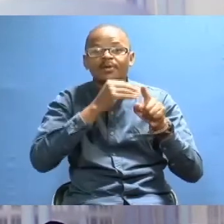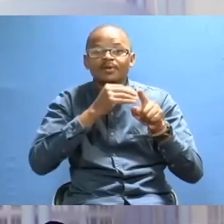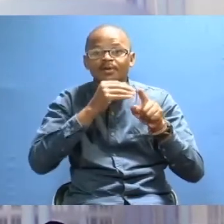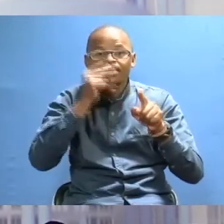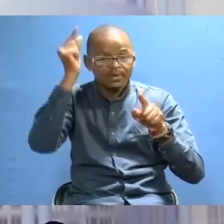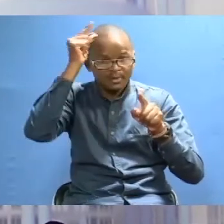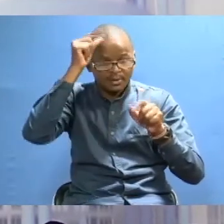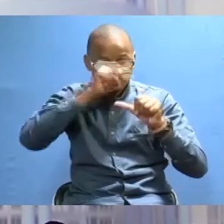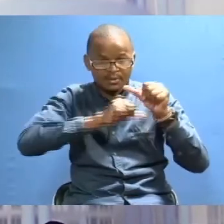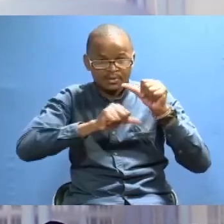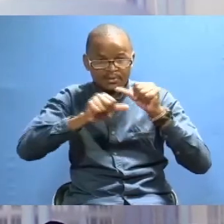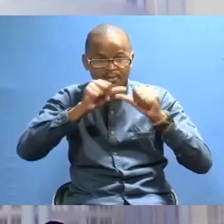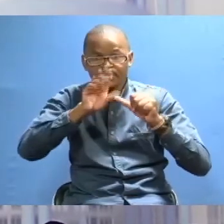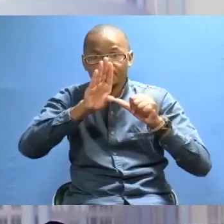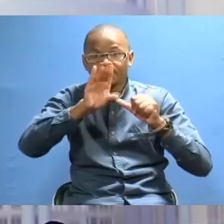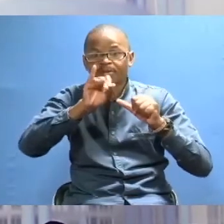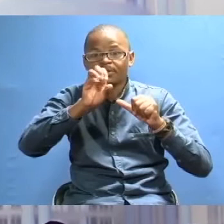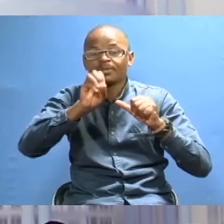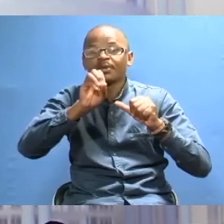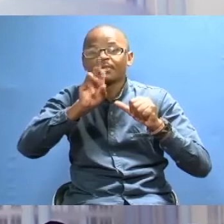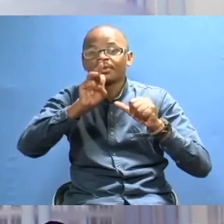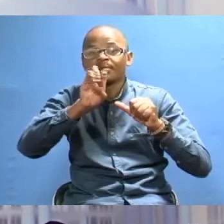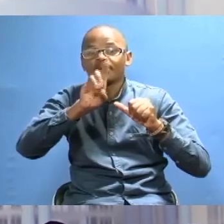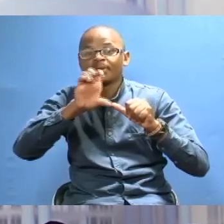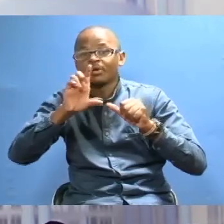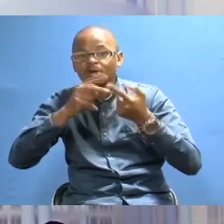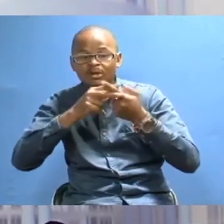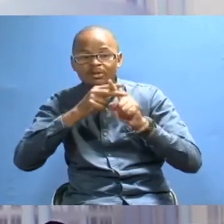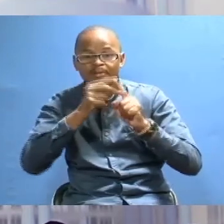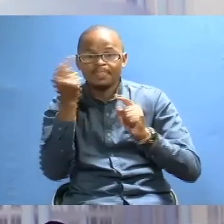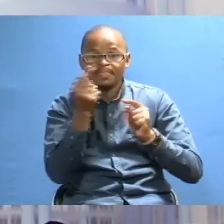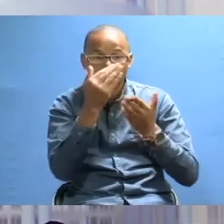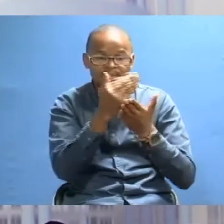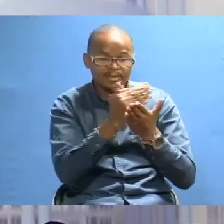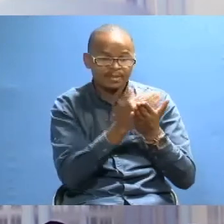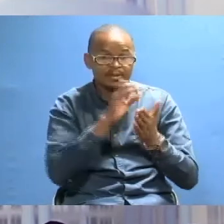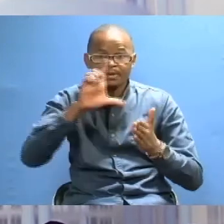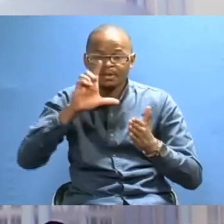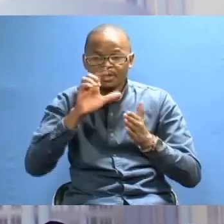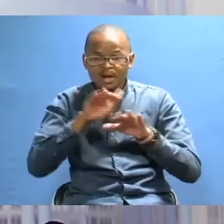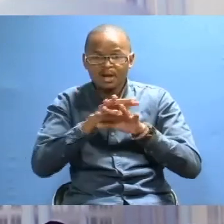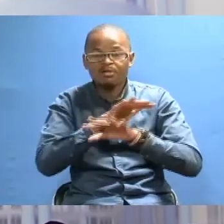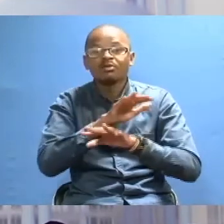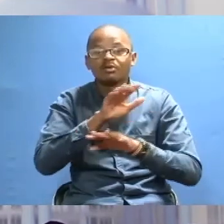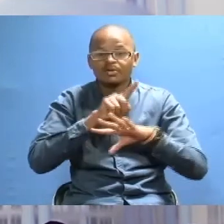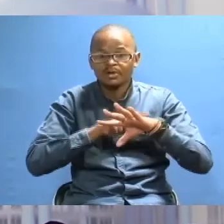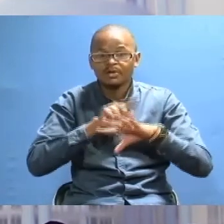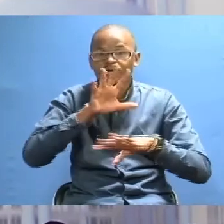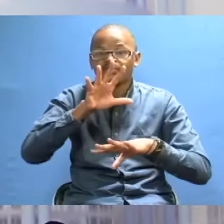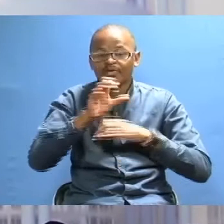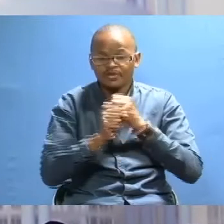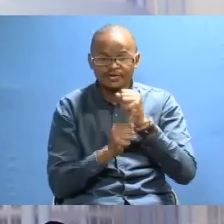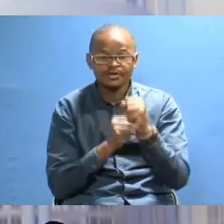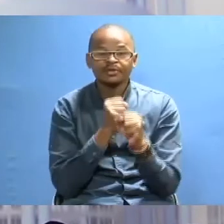and Bachelor of Science Biomedical Engineering. Each program shall cover a minimum period